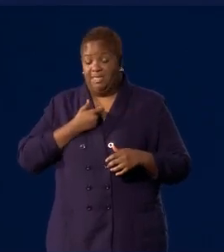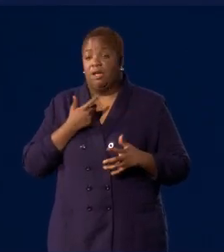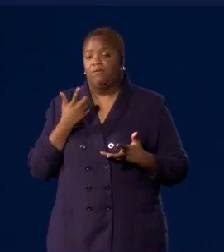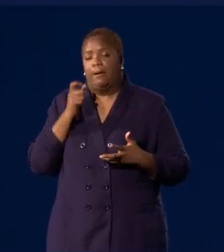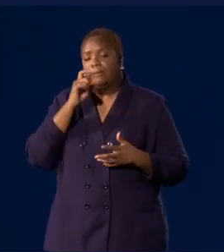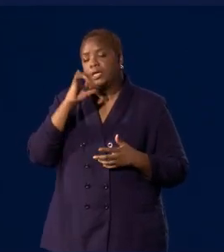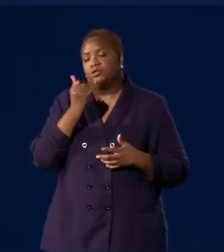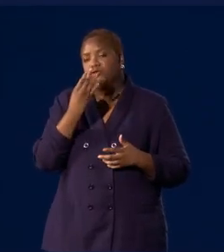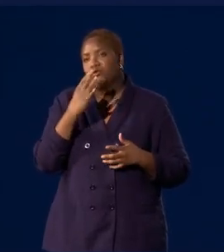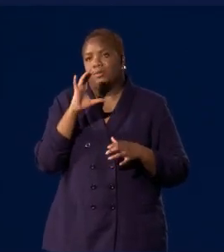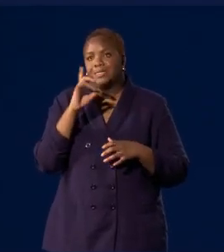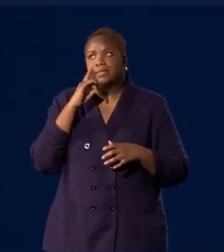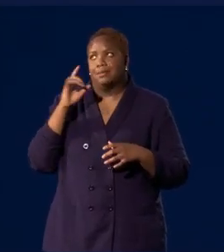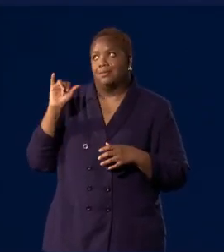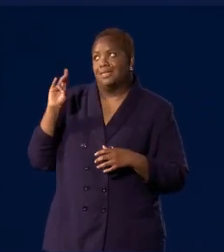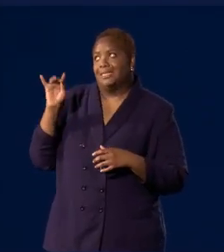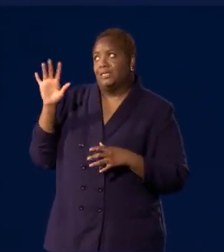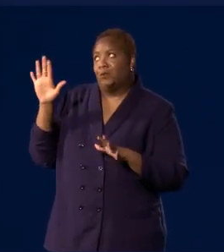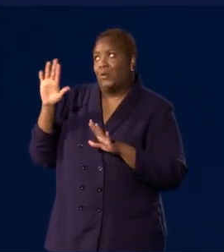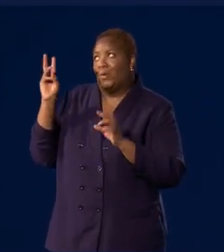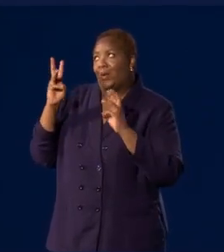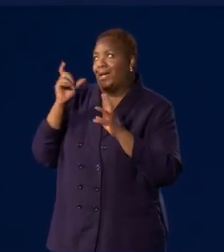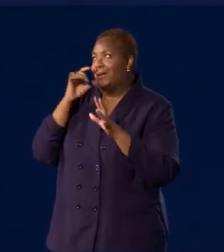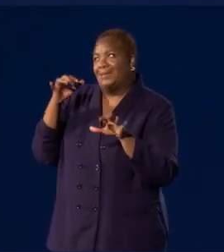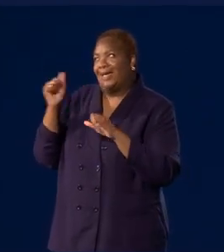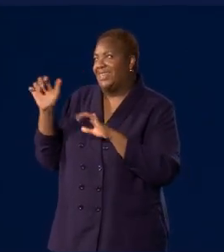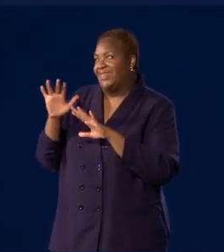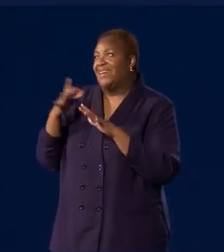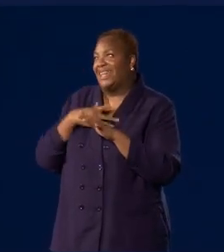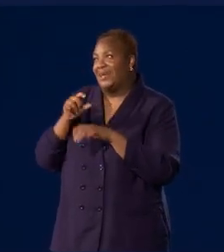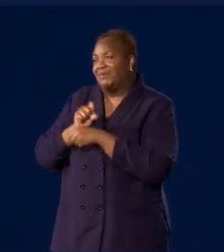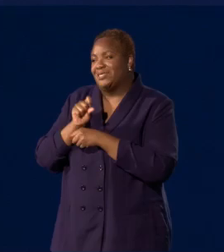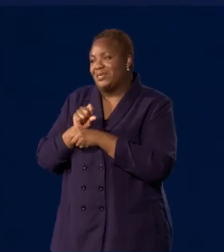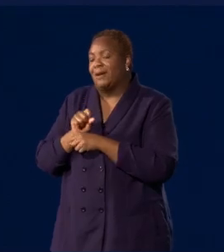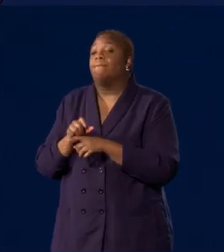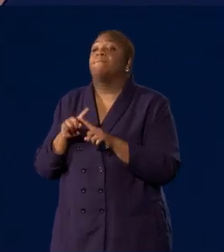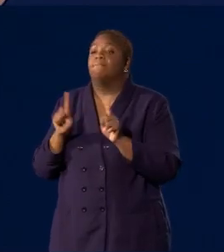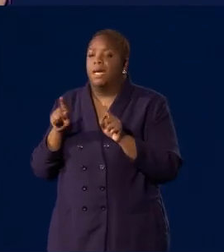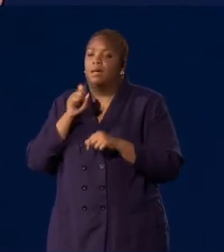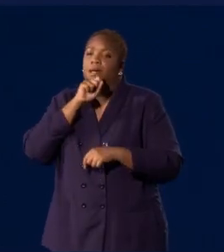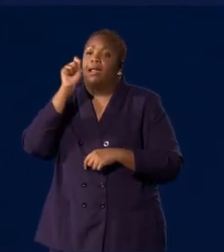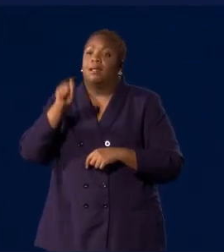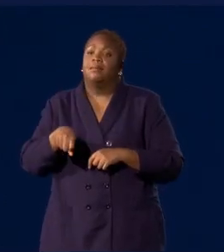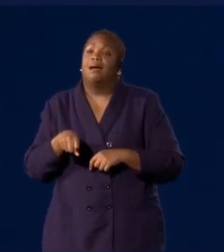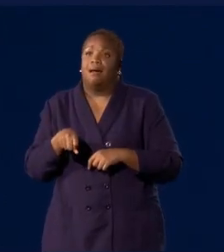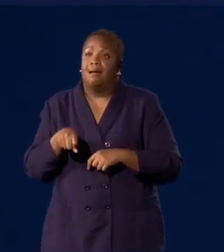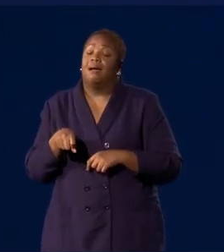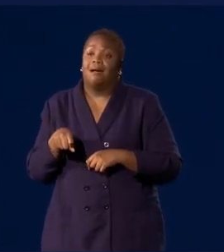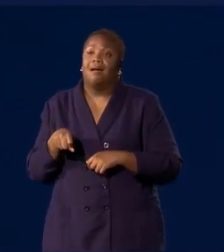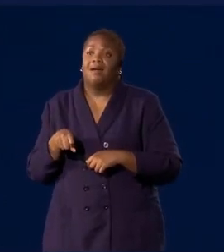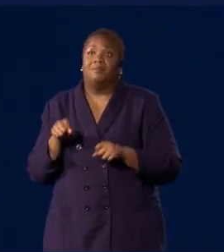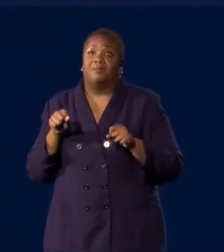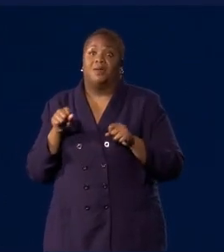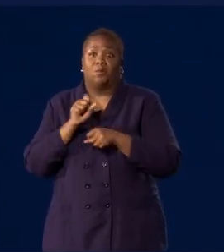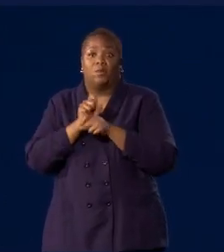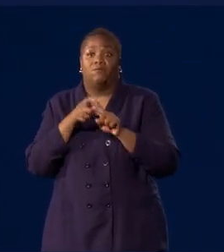seeker. Indeed, don't worry, I'm not leaving anytime soon. I really like my job, but I love being working from home, being flexible in